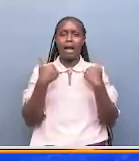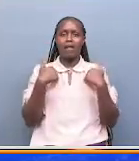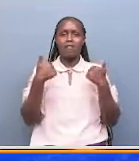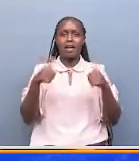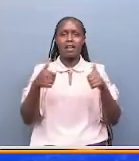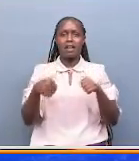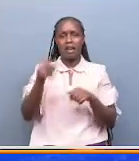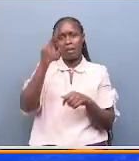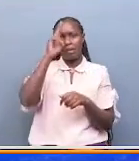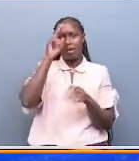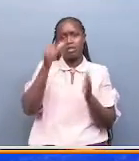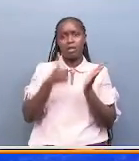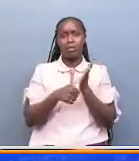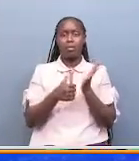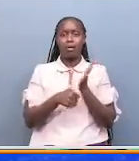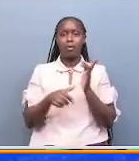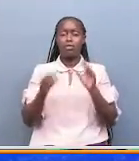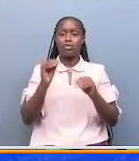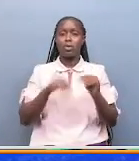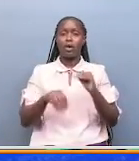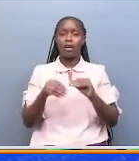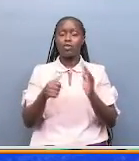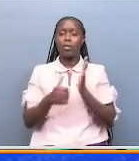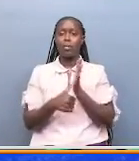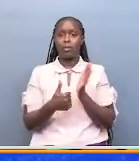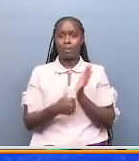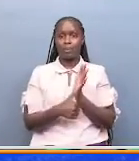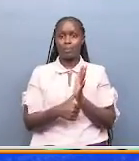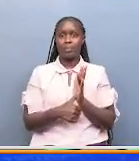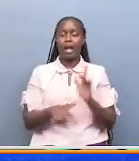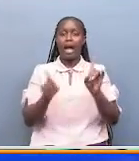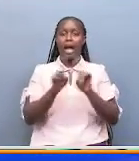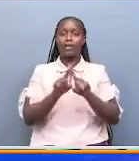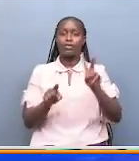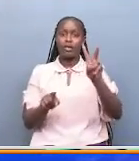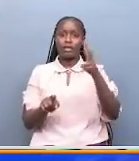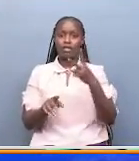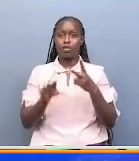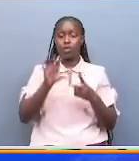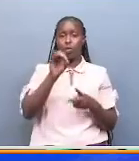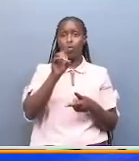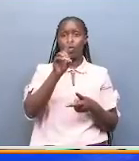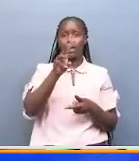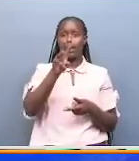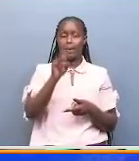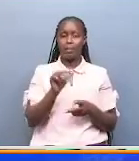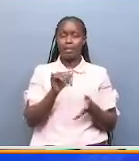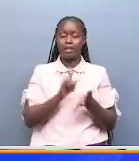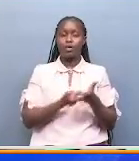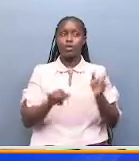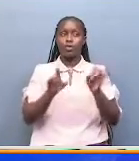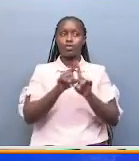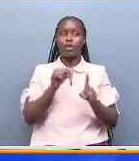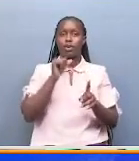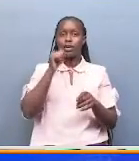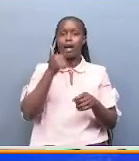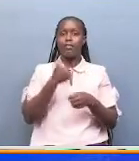police misconduct, electoral malpractice. And we are appealing to the ODM that there is no tampering so far in terms